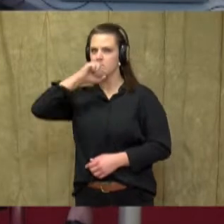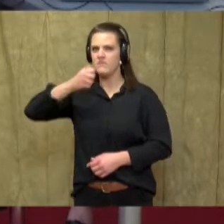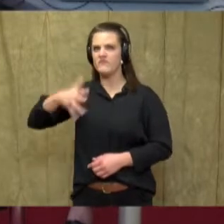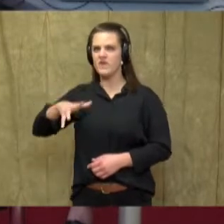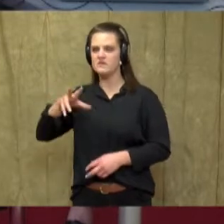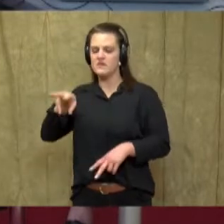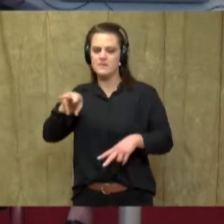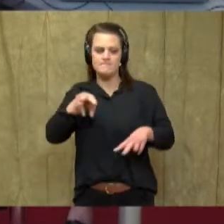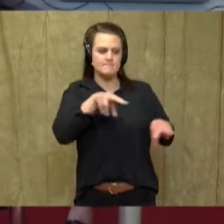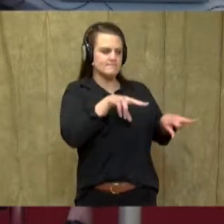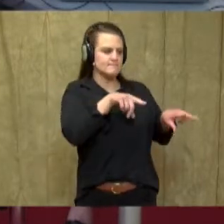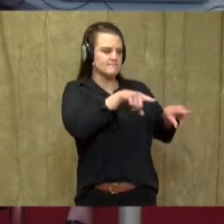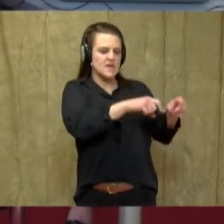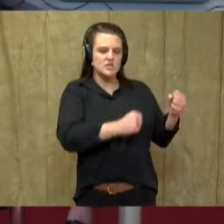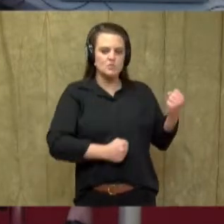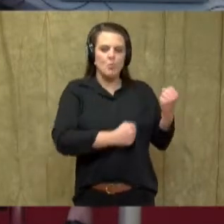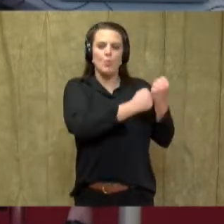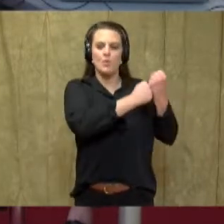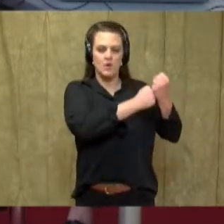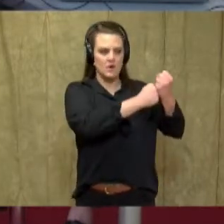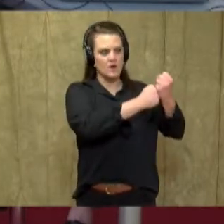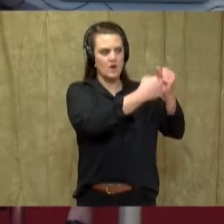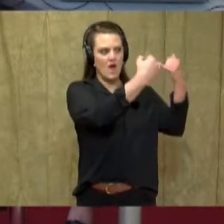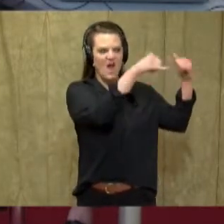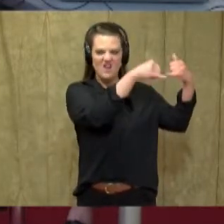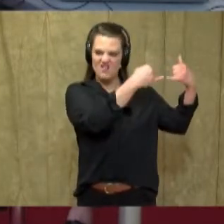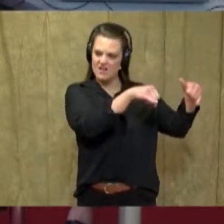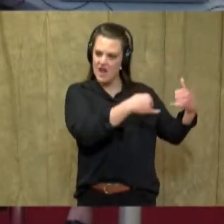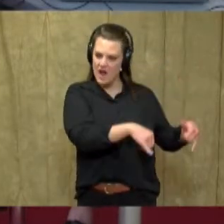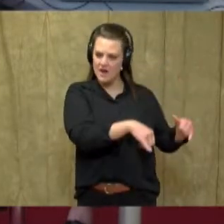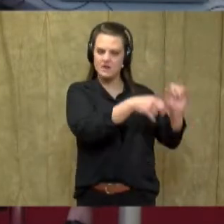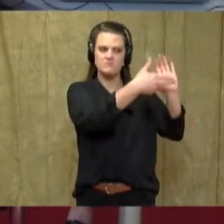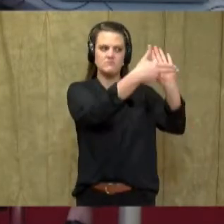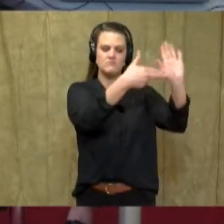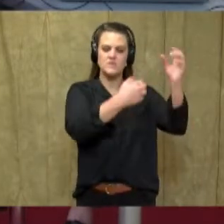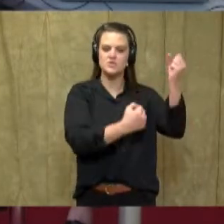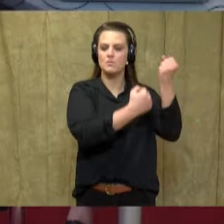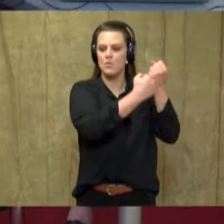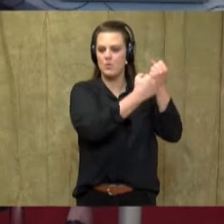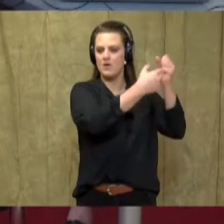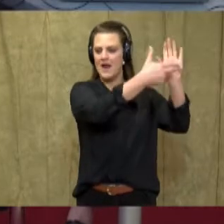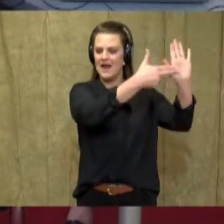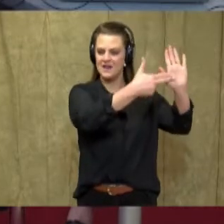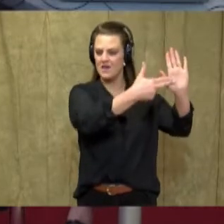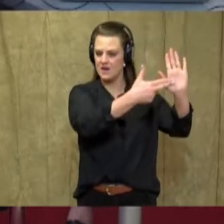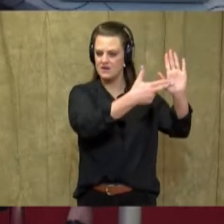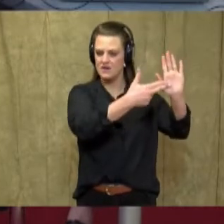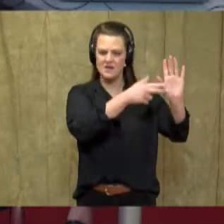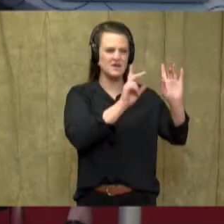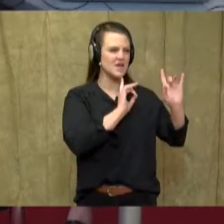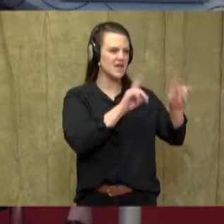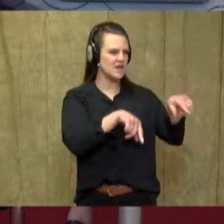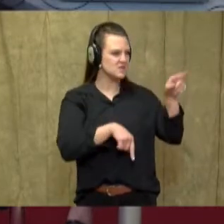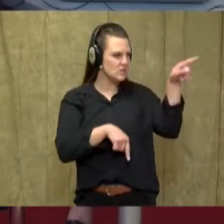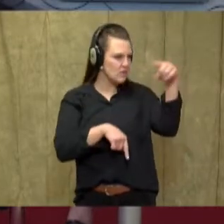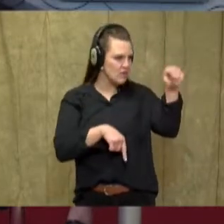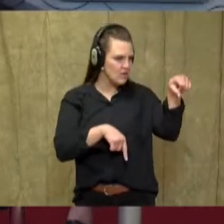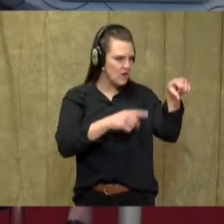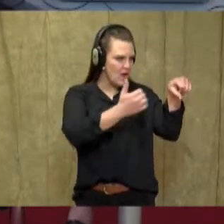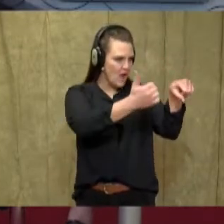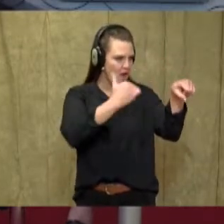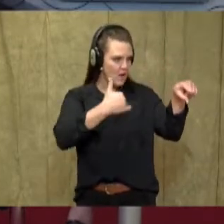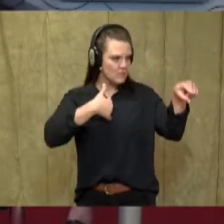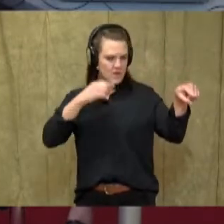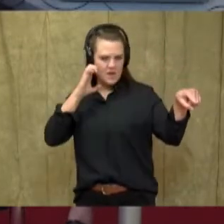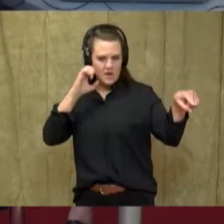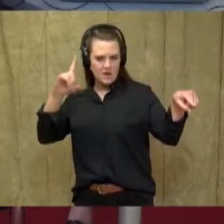and underline or circle where I found the answer or where I found the first part